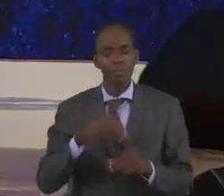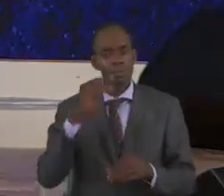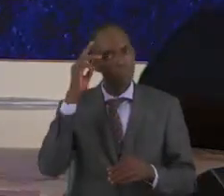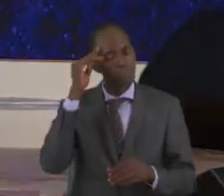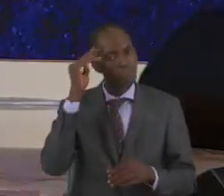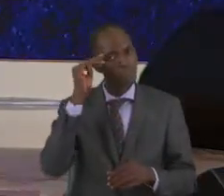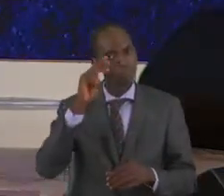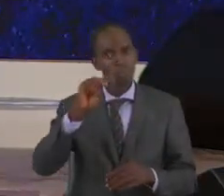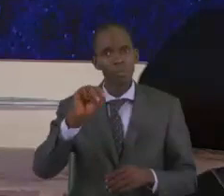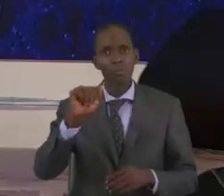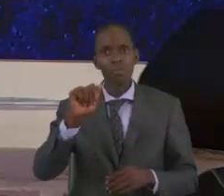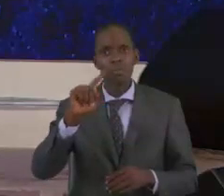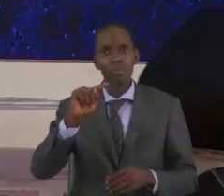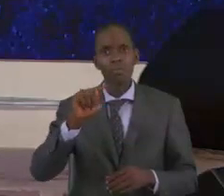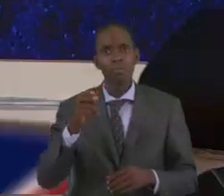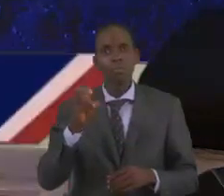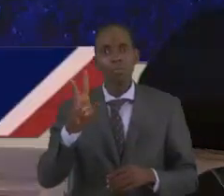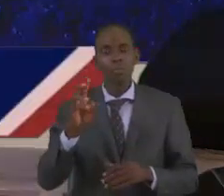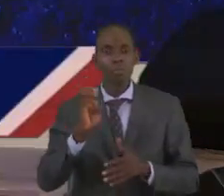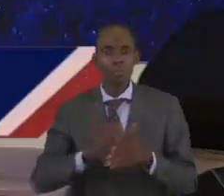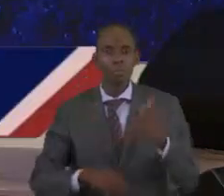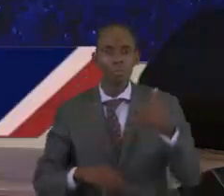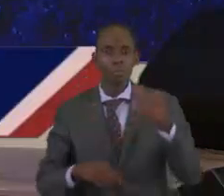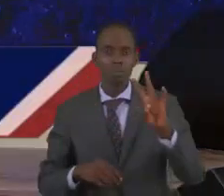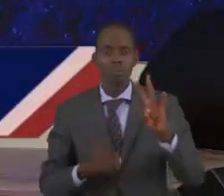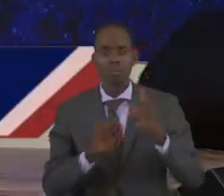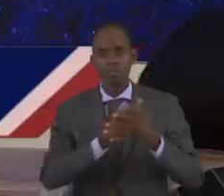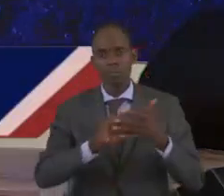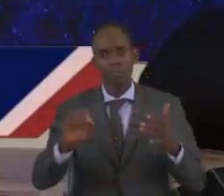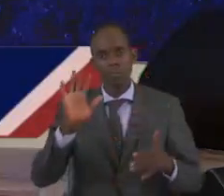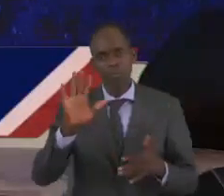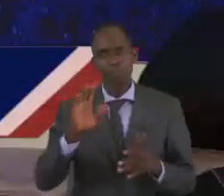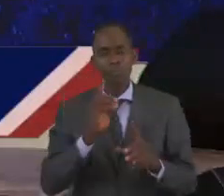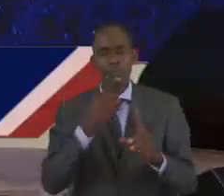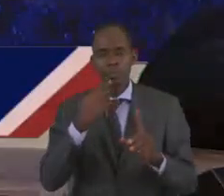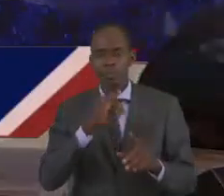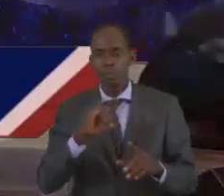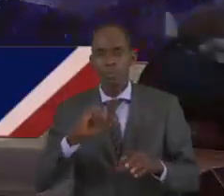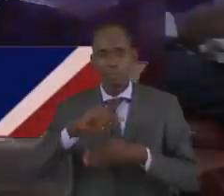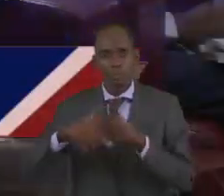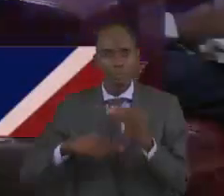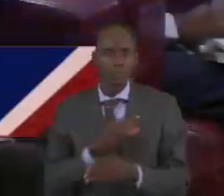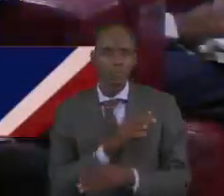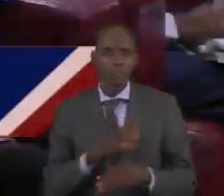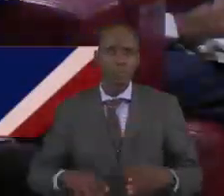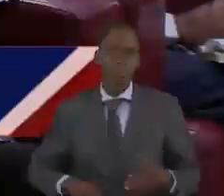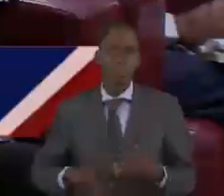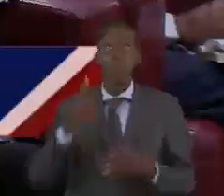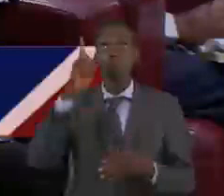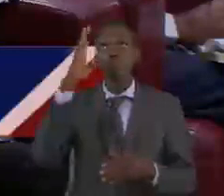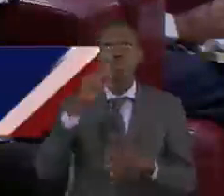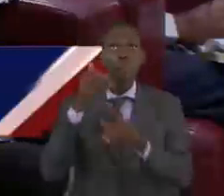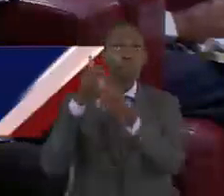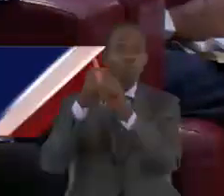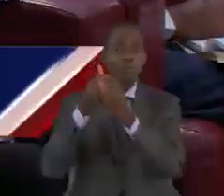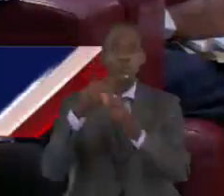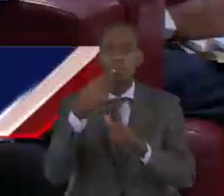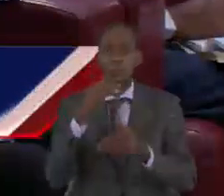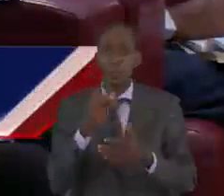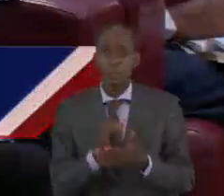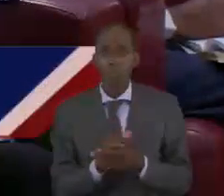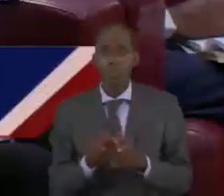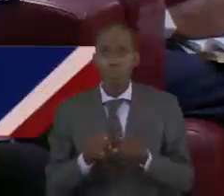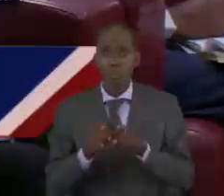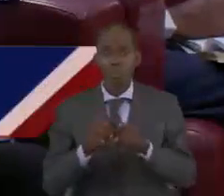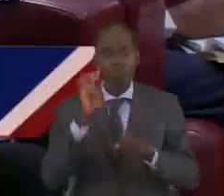chapter 17, looking at verse 5, talking about Christ, God himself says, while he